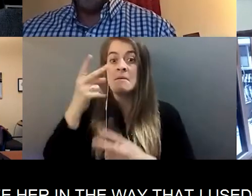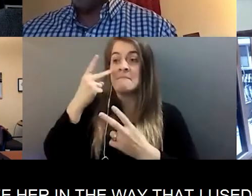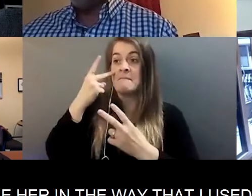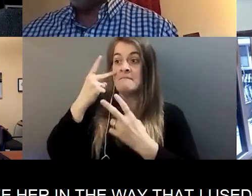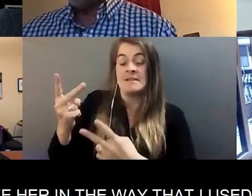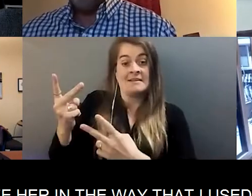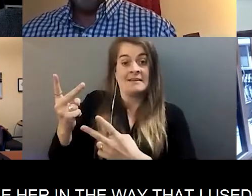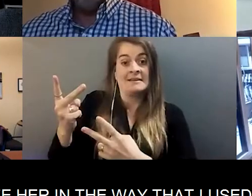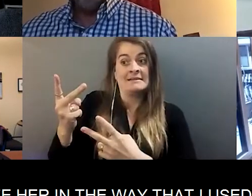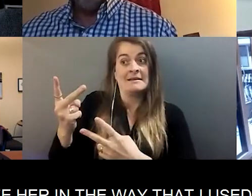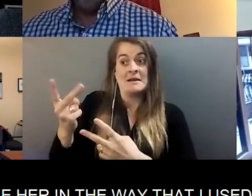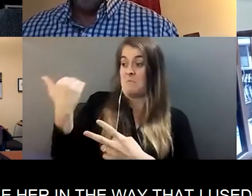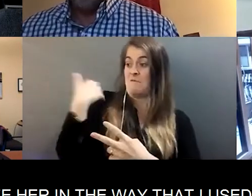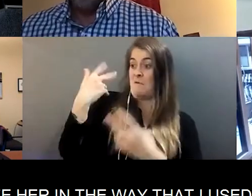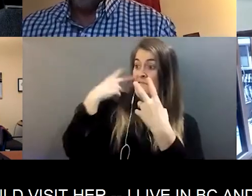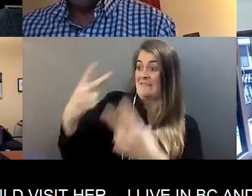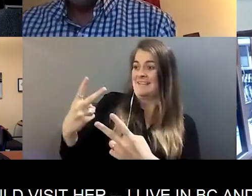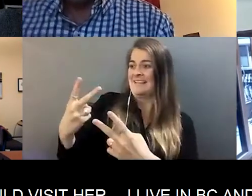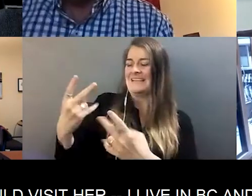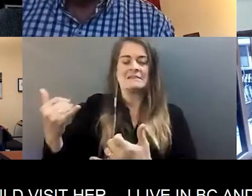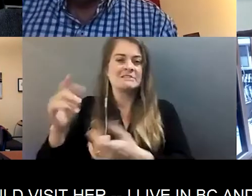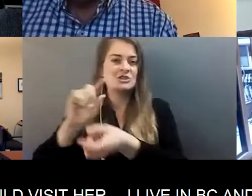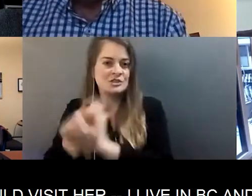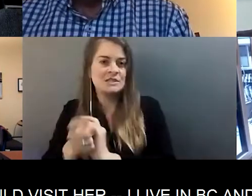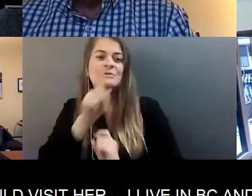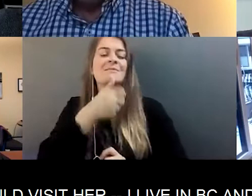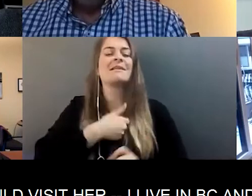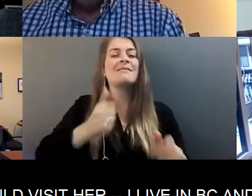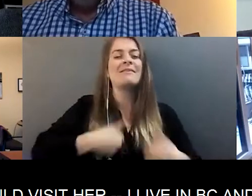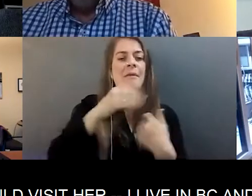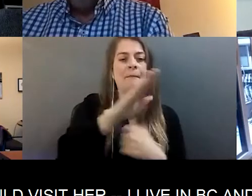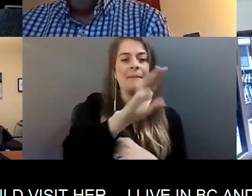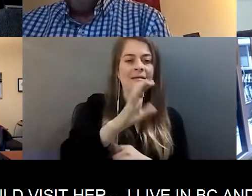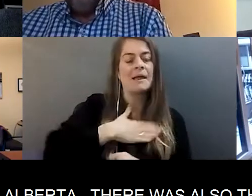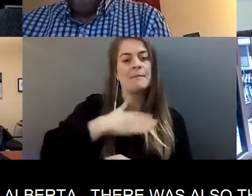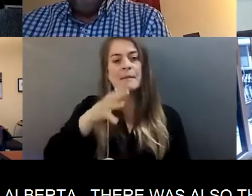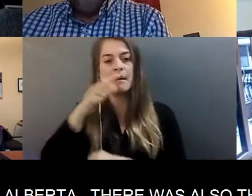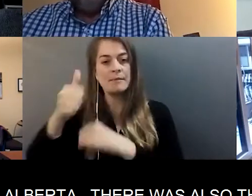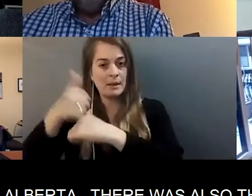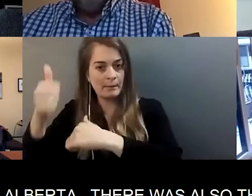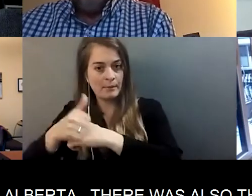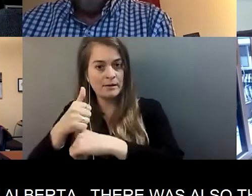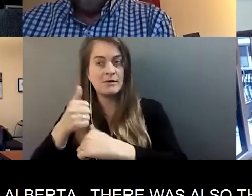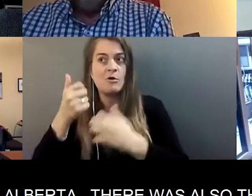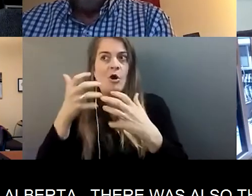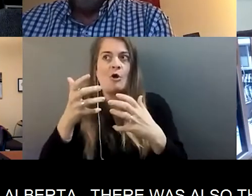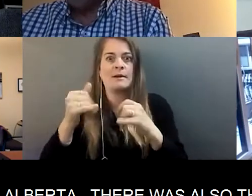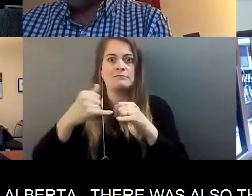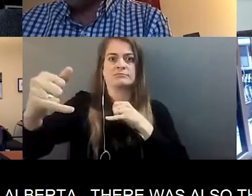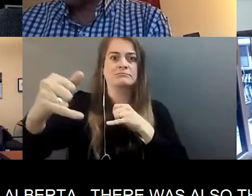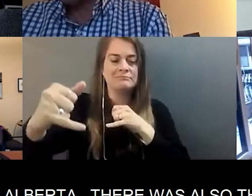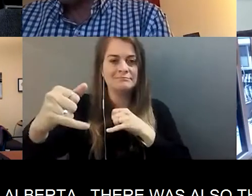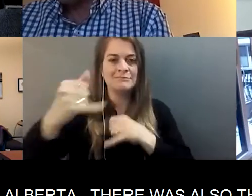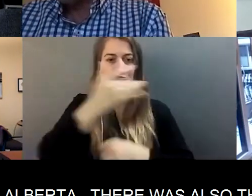I used to. Before, I would visit her. I live in BC and my mom lives in Alberta, so there was already that geographical distance,